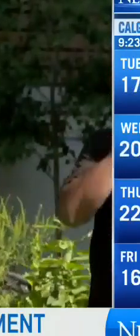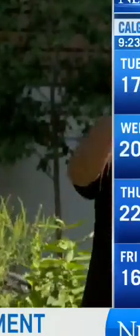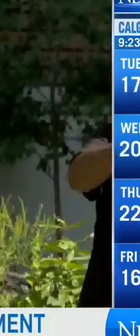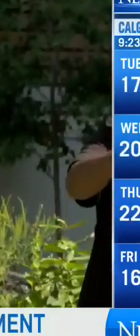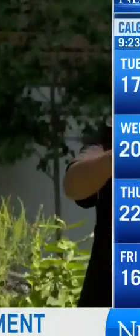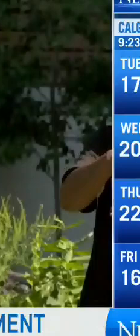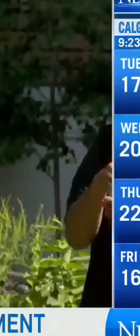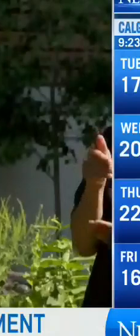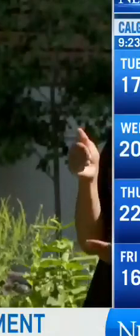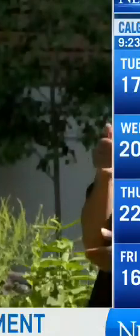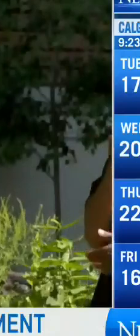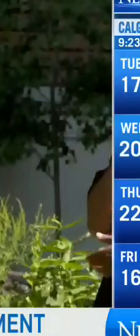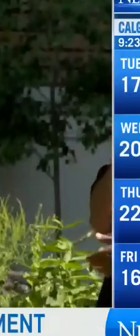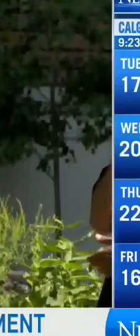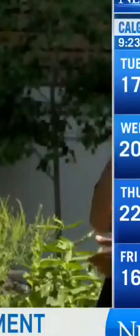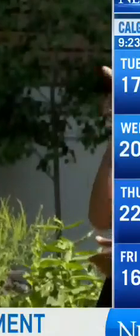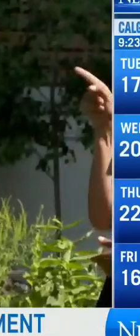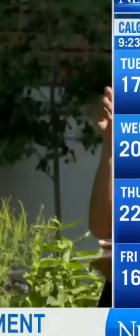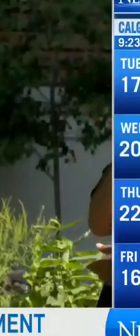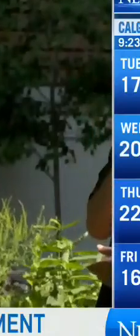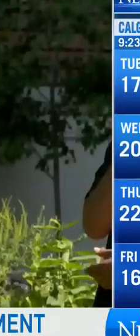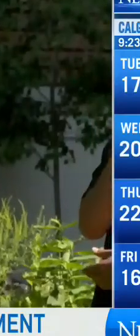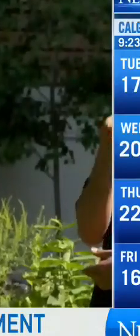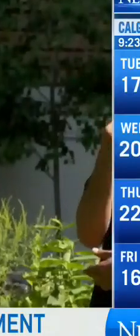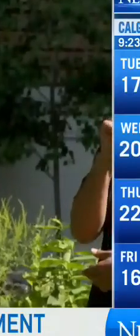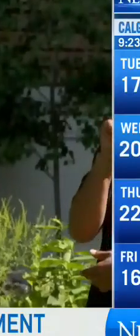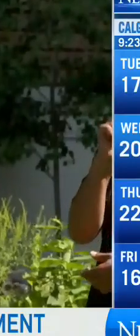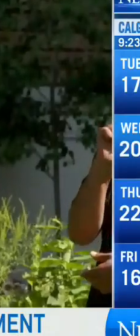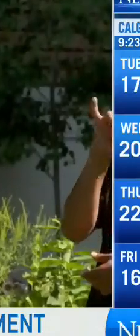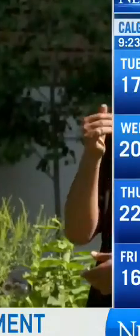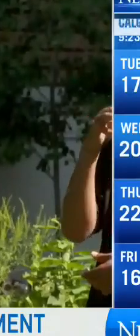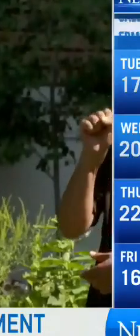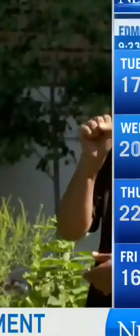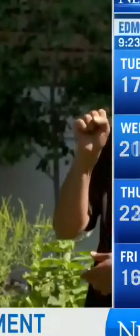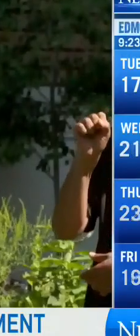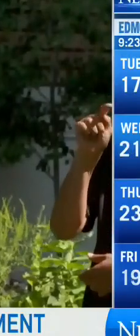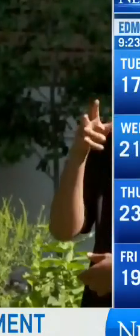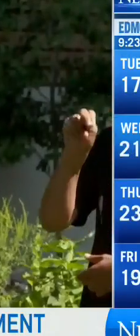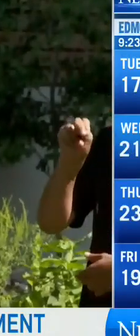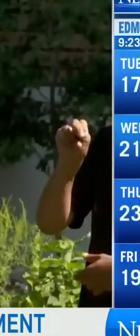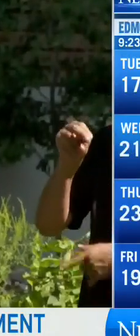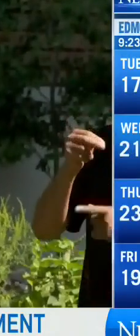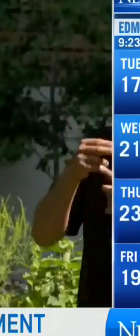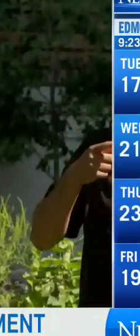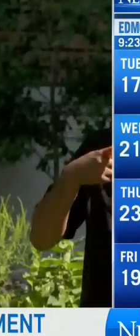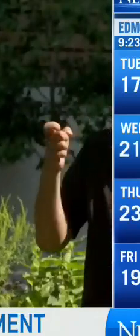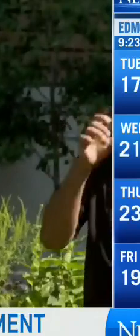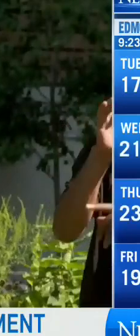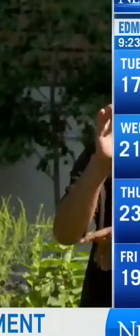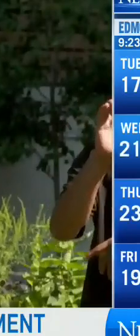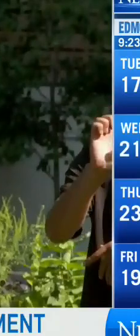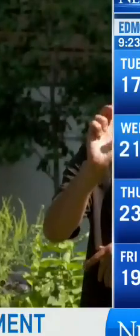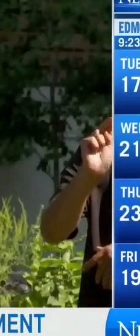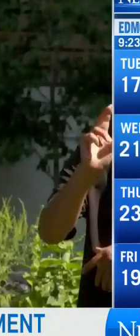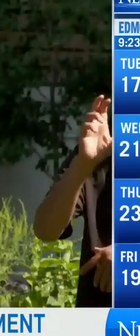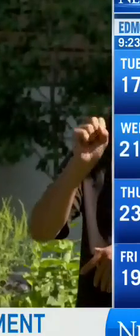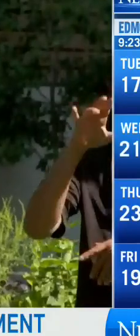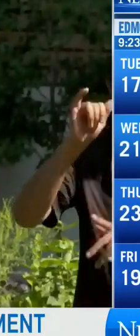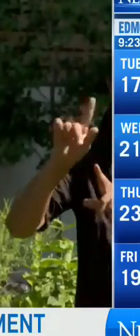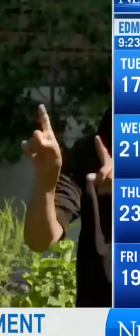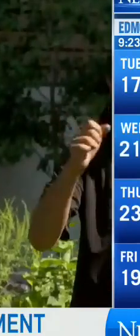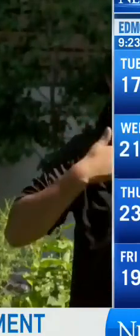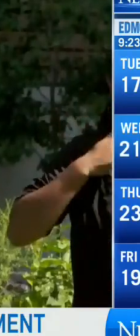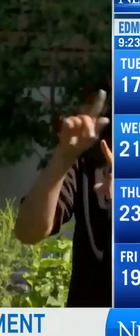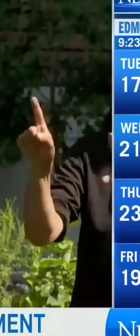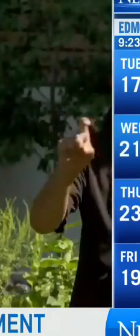in St. Jamestown, a quarter in the last census, a quarter of people were living in inadequate housing, and